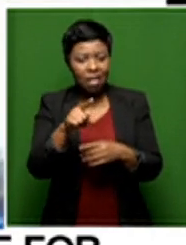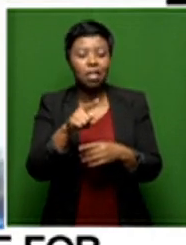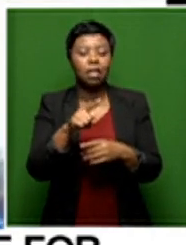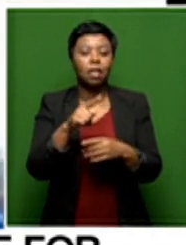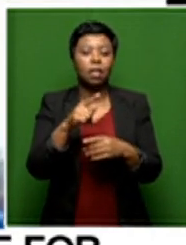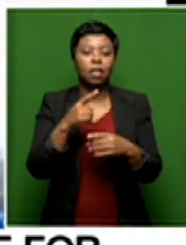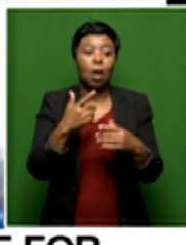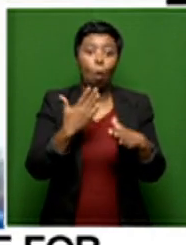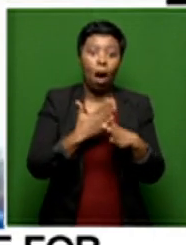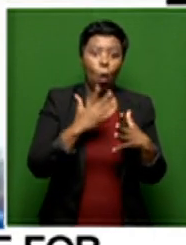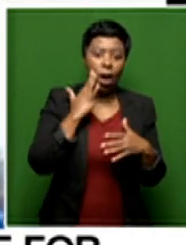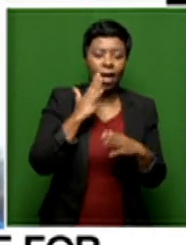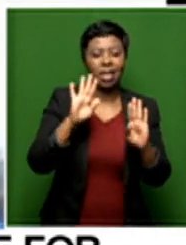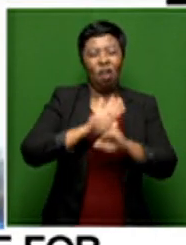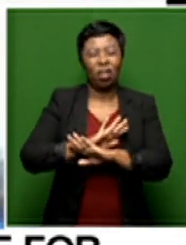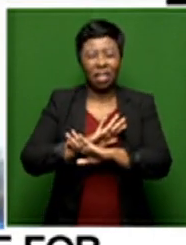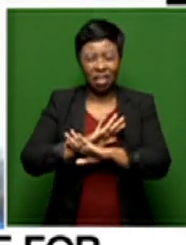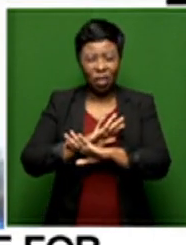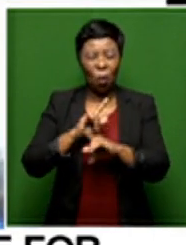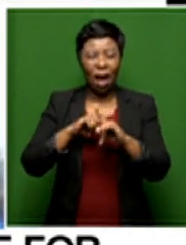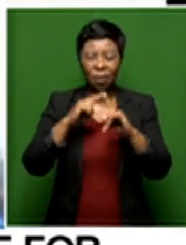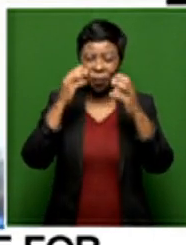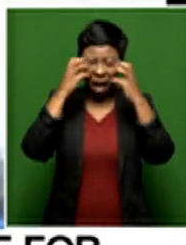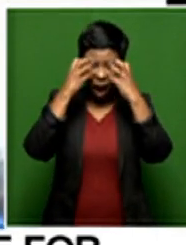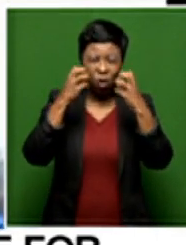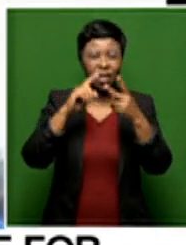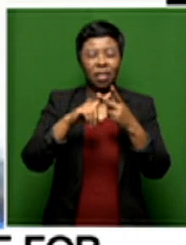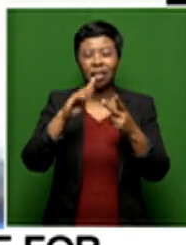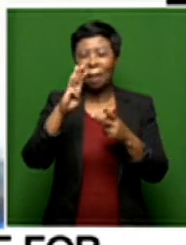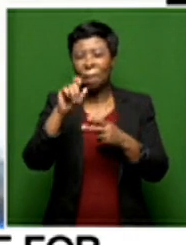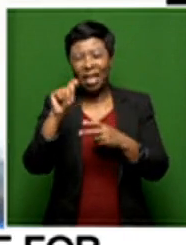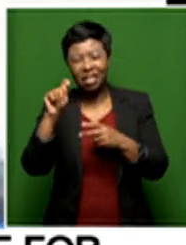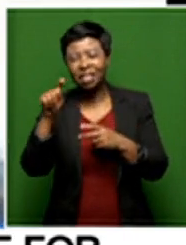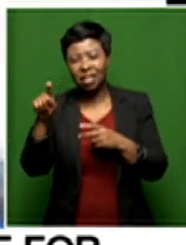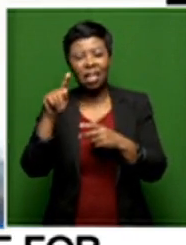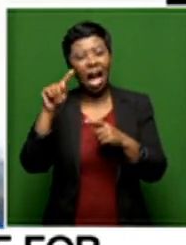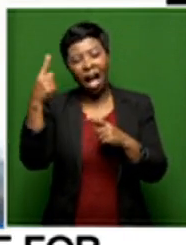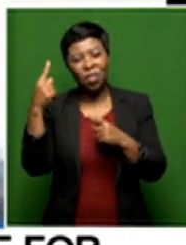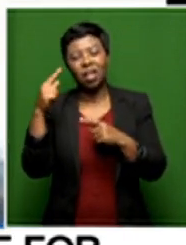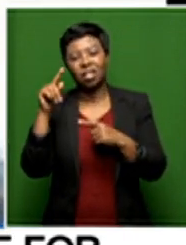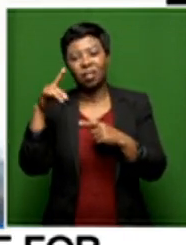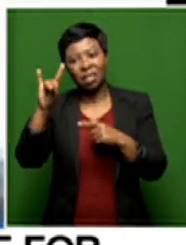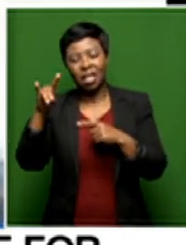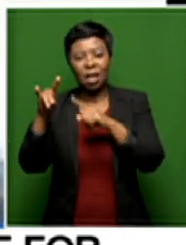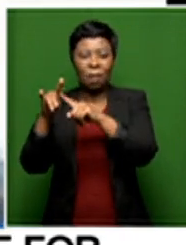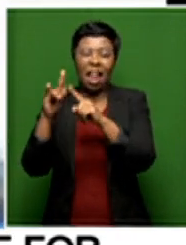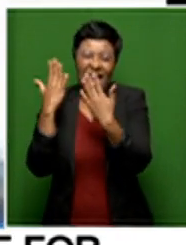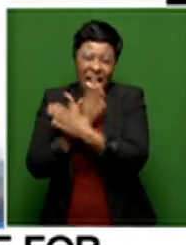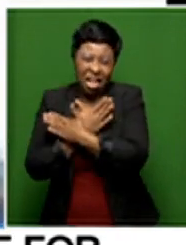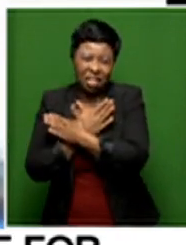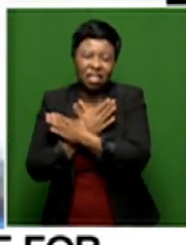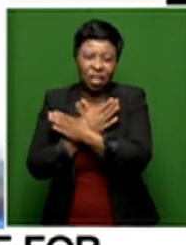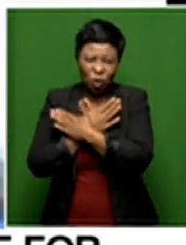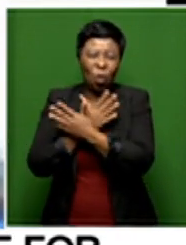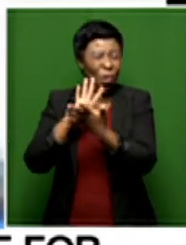lights around, they are more visible to owls and bats and other carnivore predators that are going to eat them. So it really